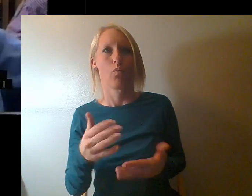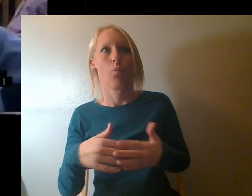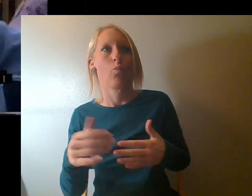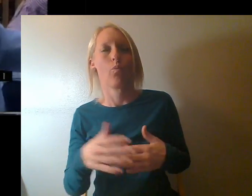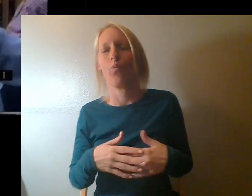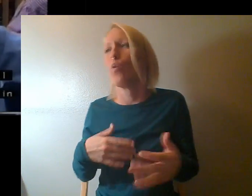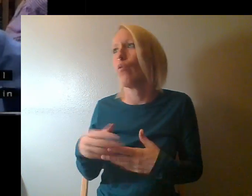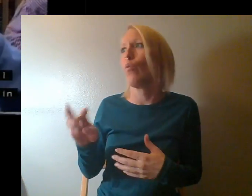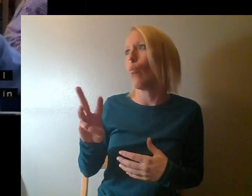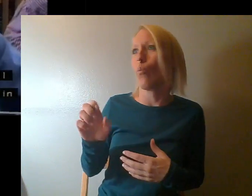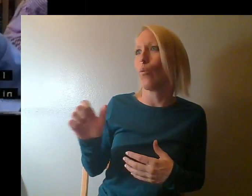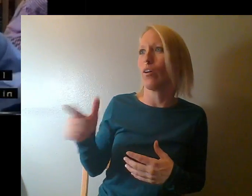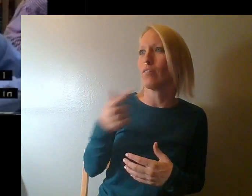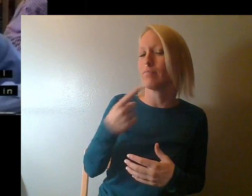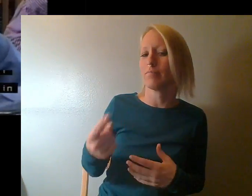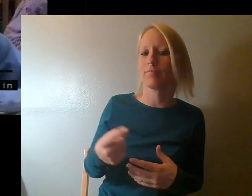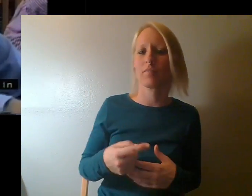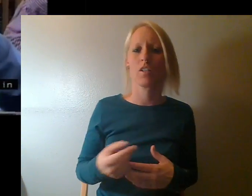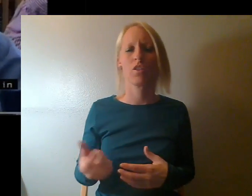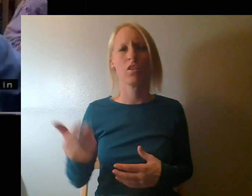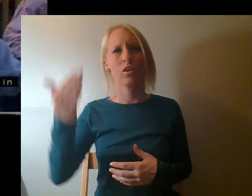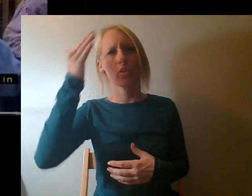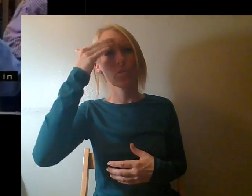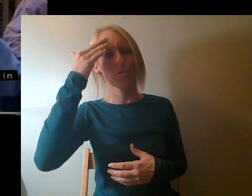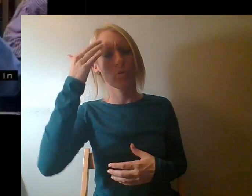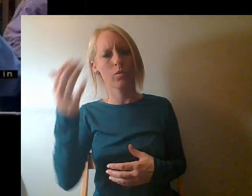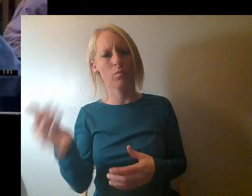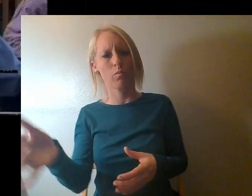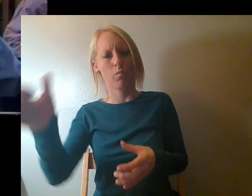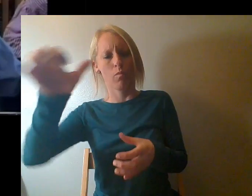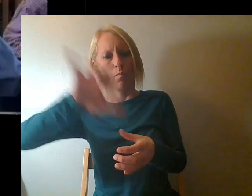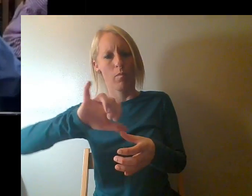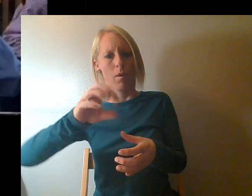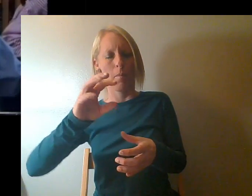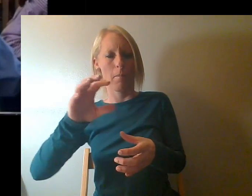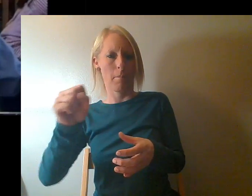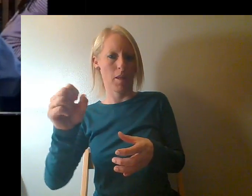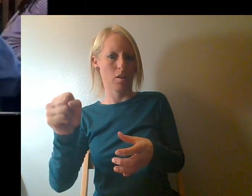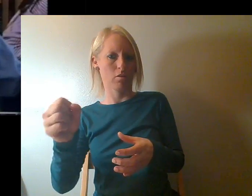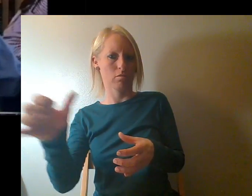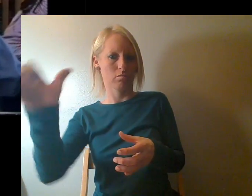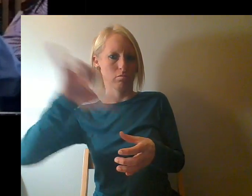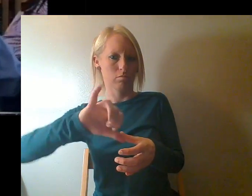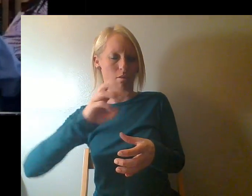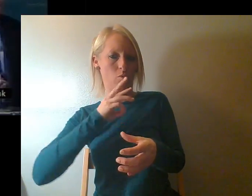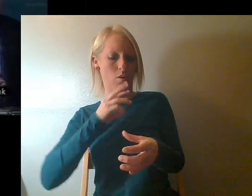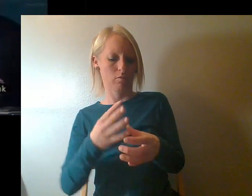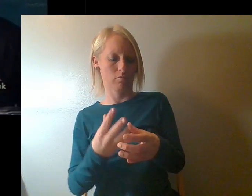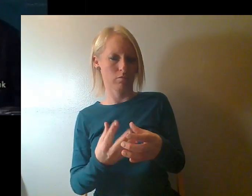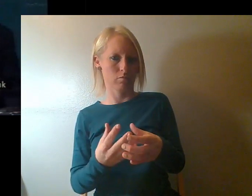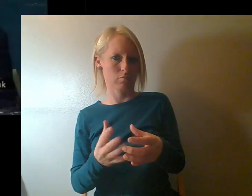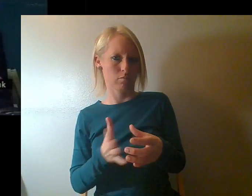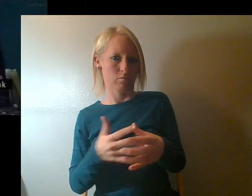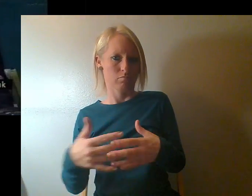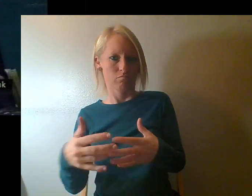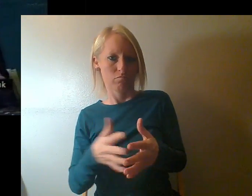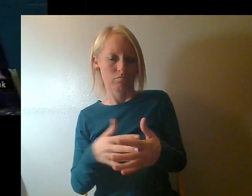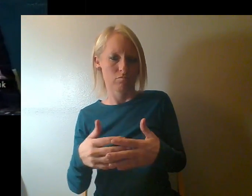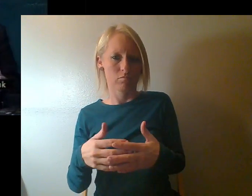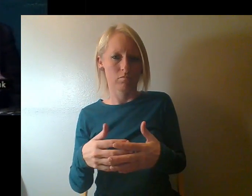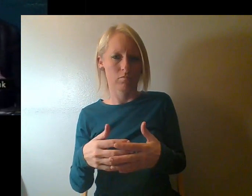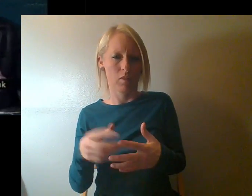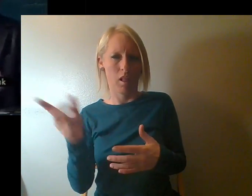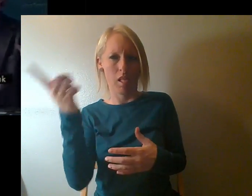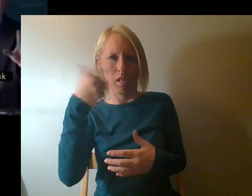when you pour milk in water. Yeah. That's what it would do. You know, Okay, Will says it's gonna look like milk and water. All